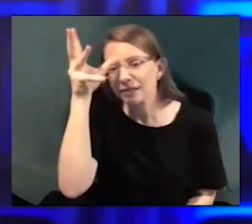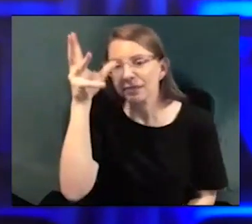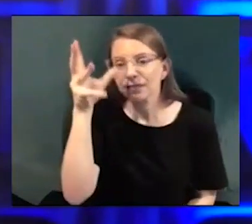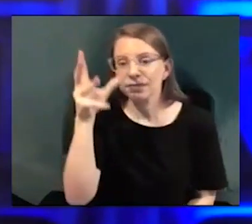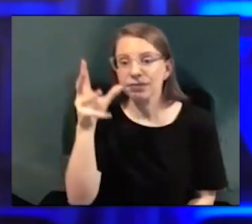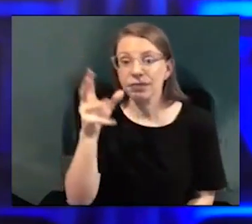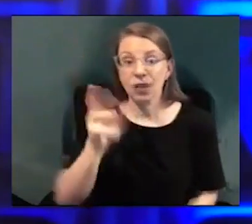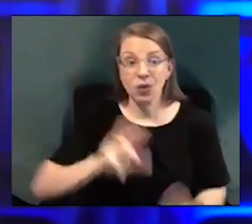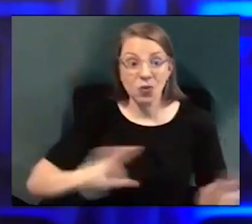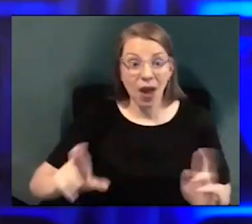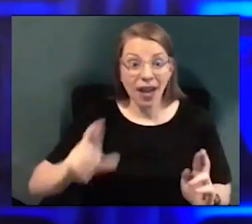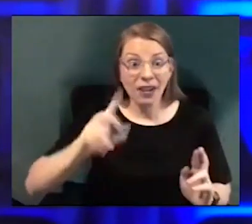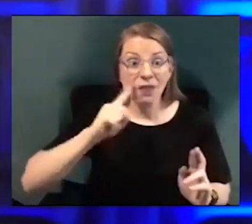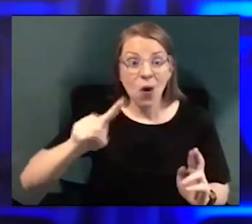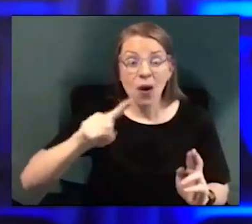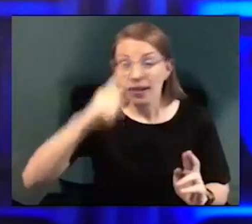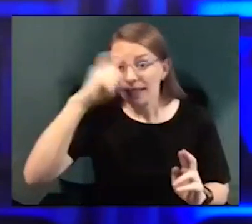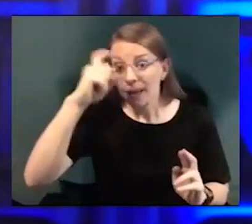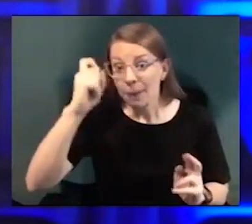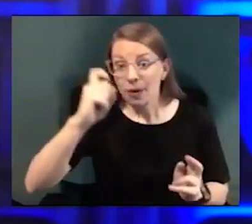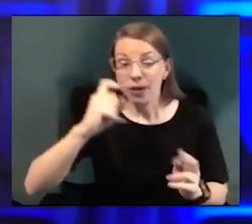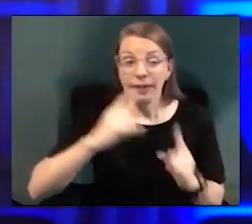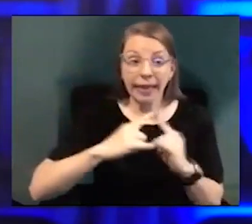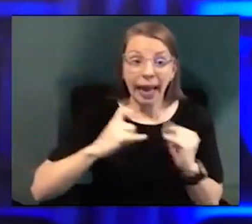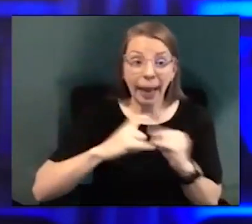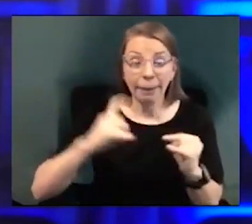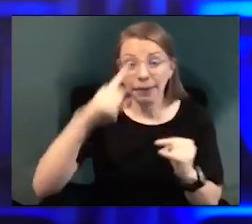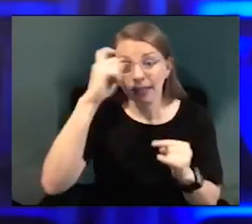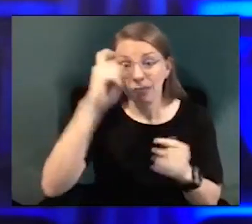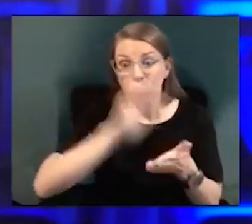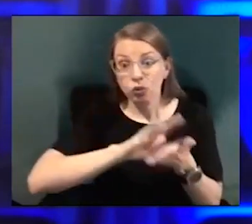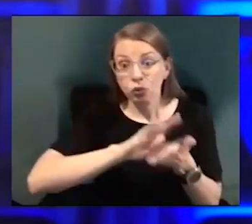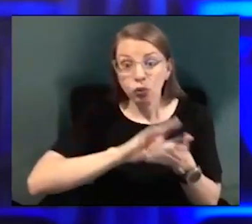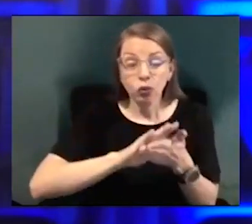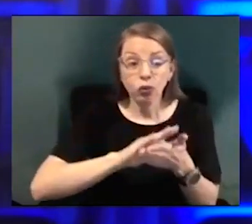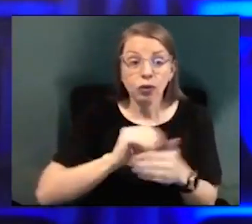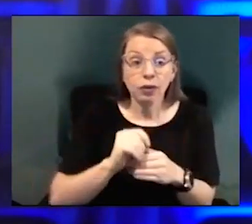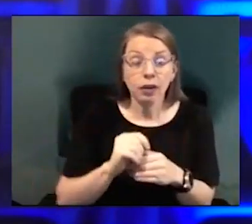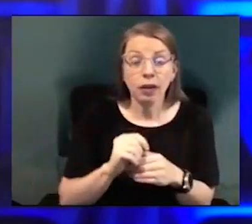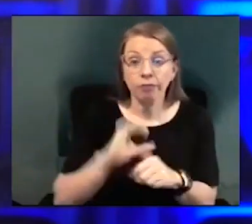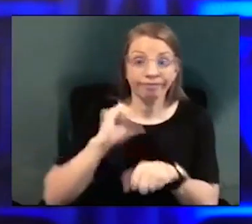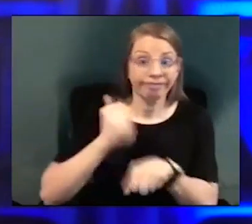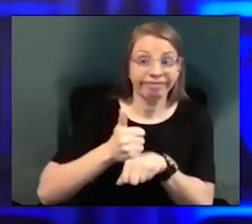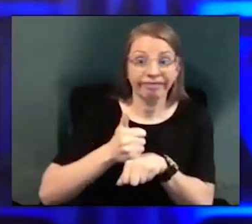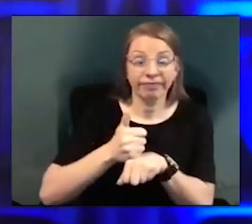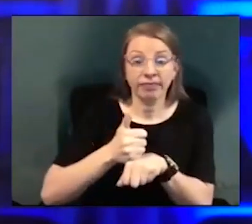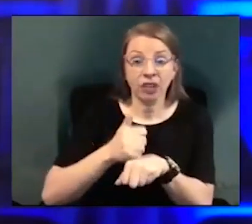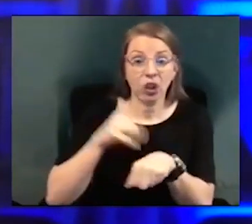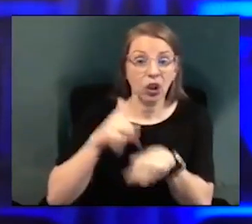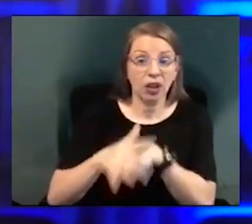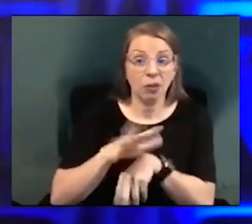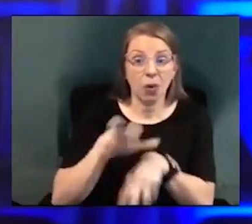for summer camp, getting ready for summer school, filled some of those very early appointments, and now we're starting to see some of those numbers taper off again.